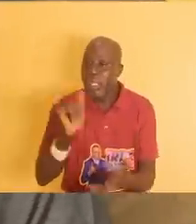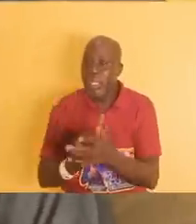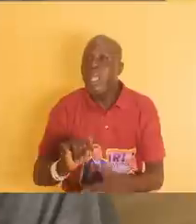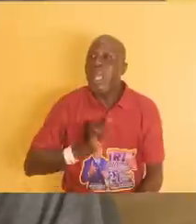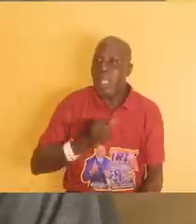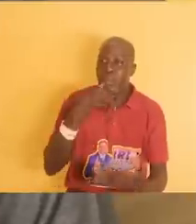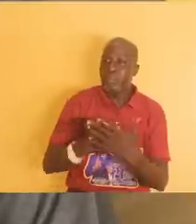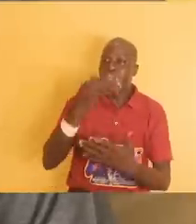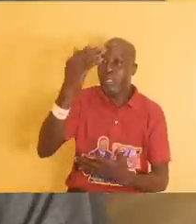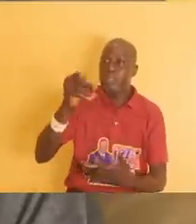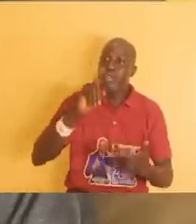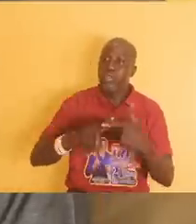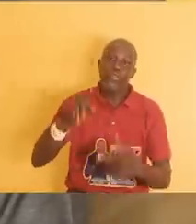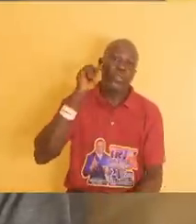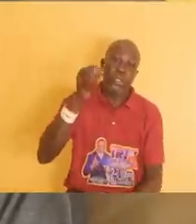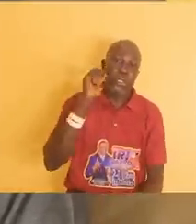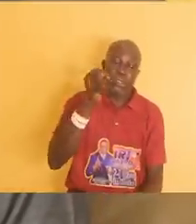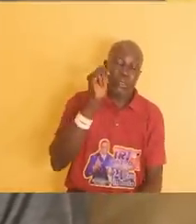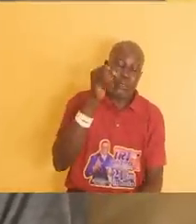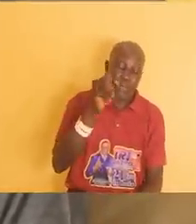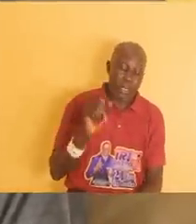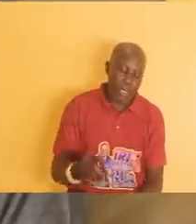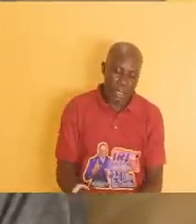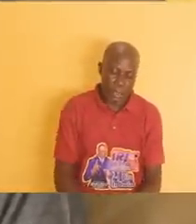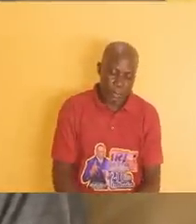the highest that is